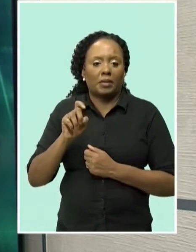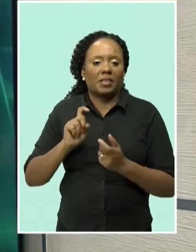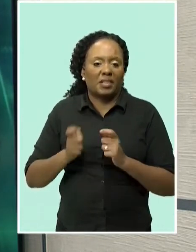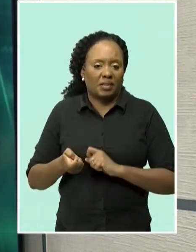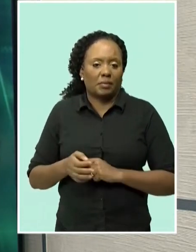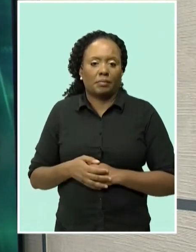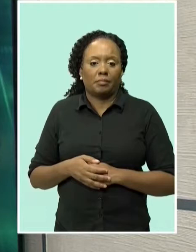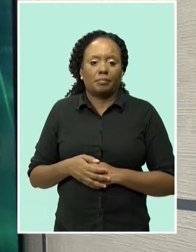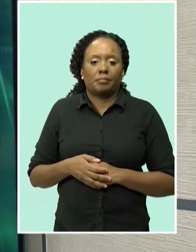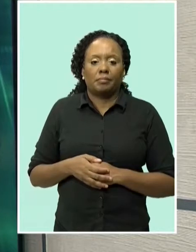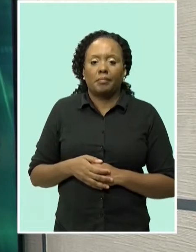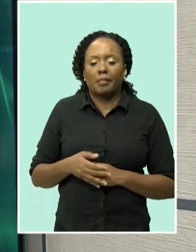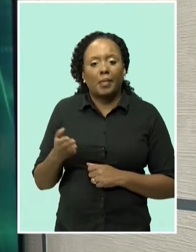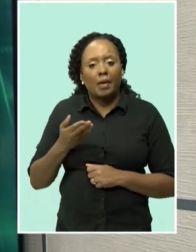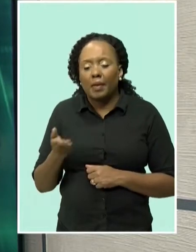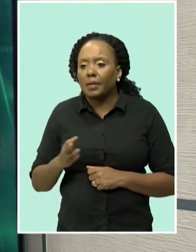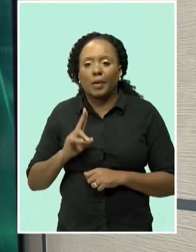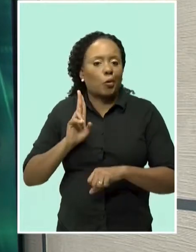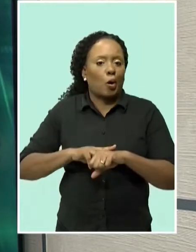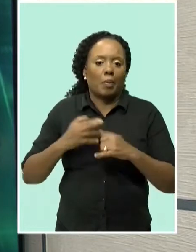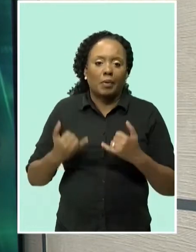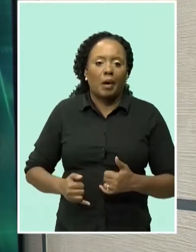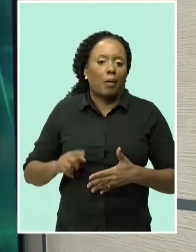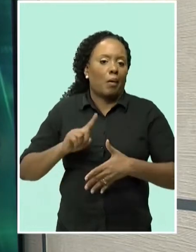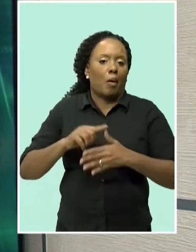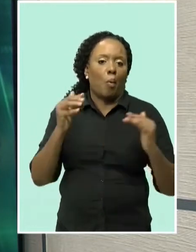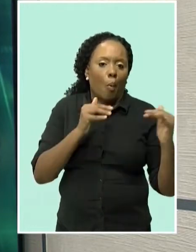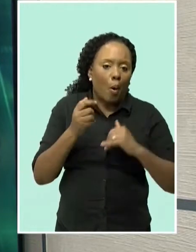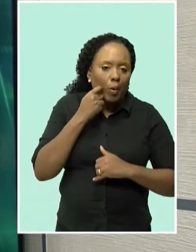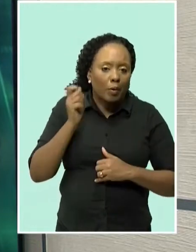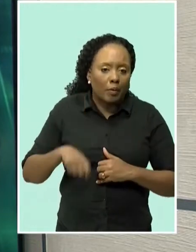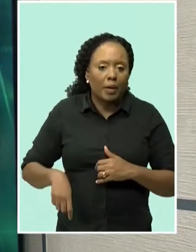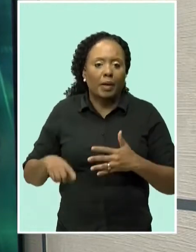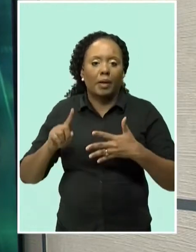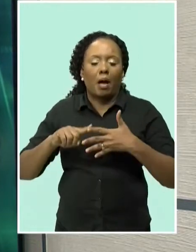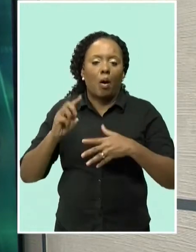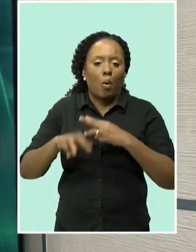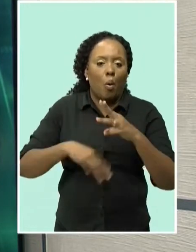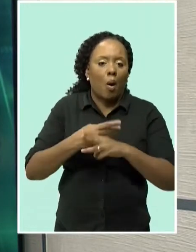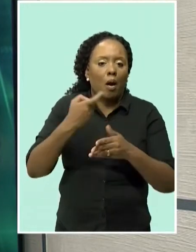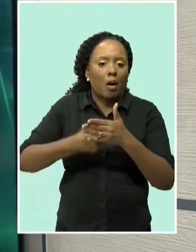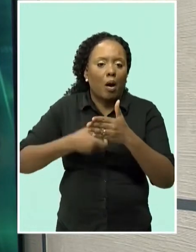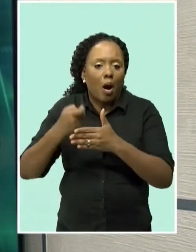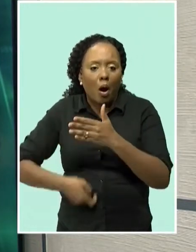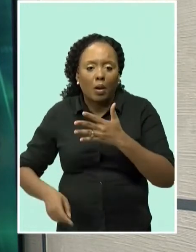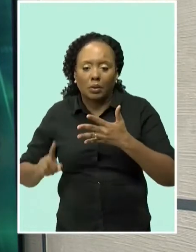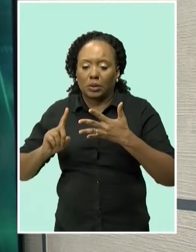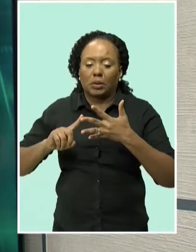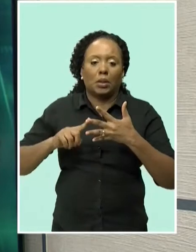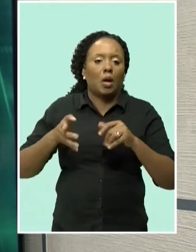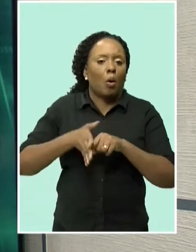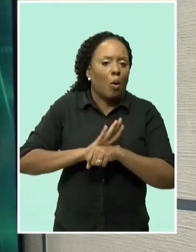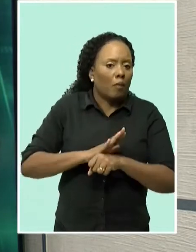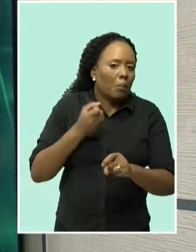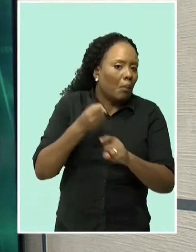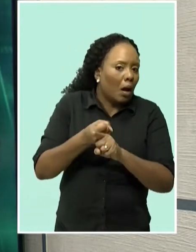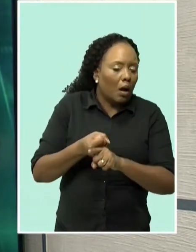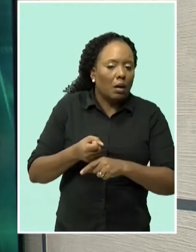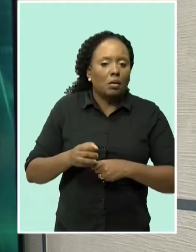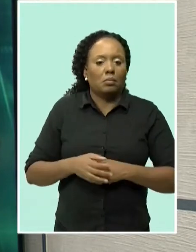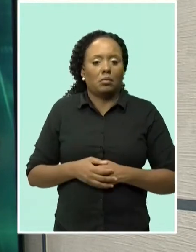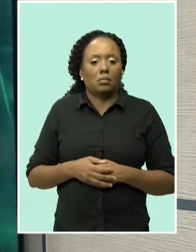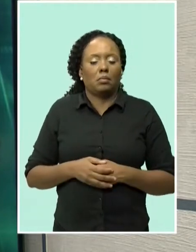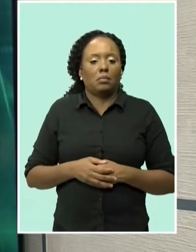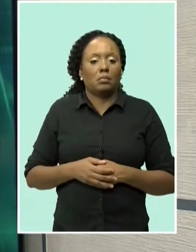norm. For example, the war in Ukraine, global inflation, and trading barriers created during COVID-19. Dr. Greenidge says the Mia